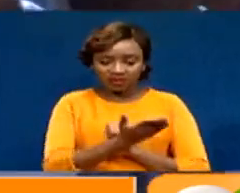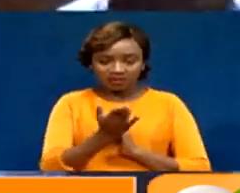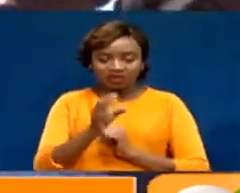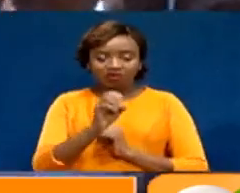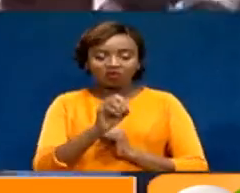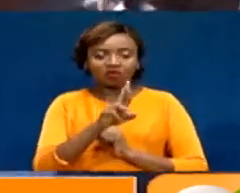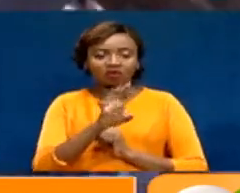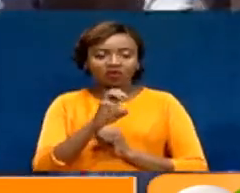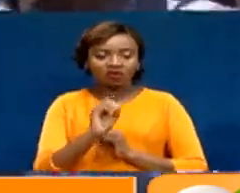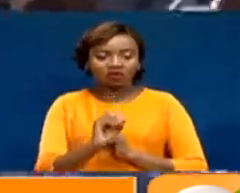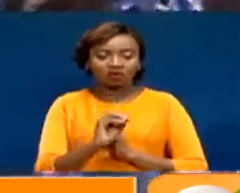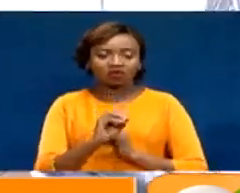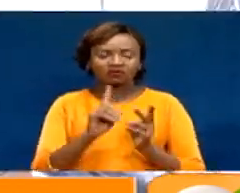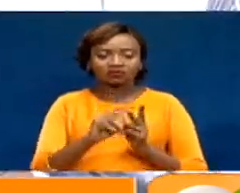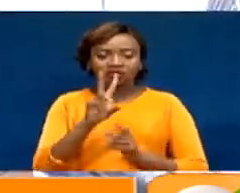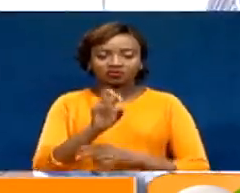Oriwo